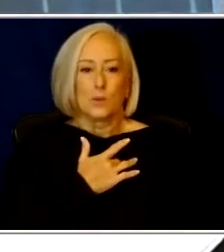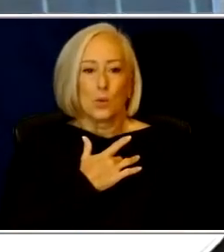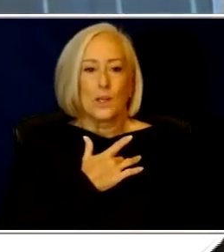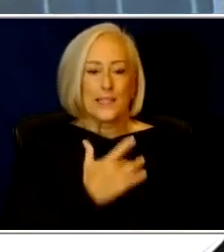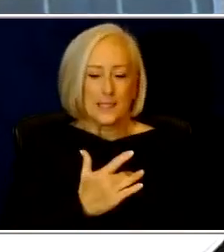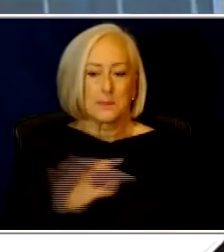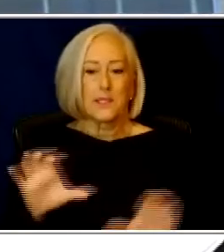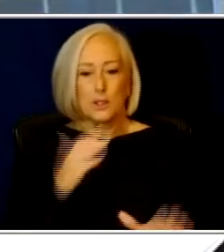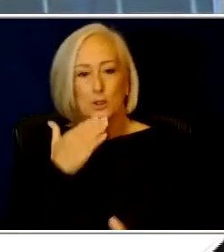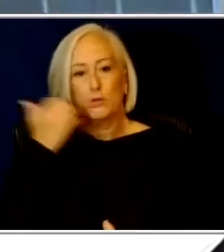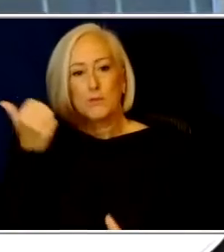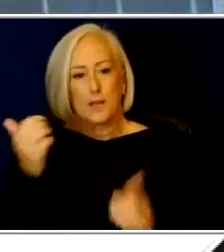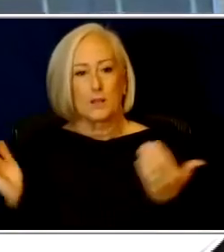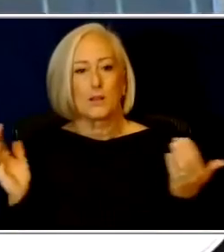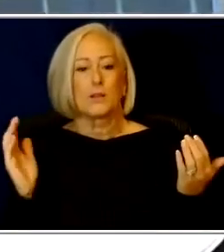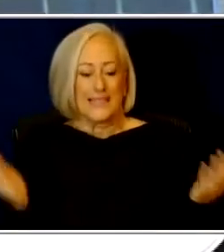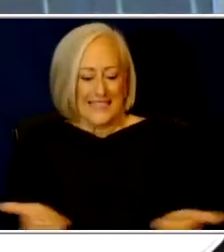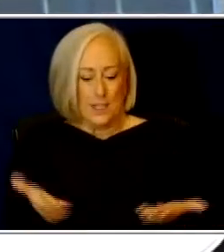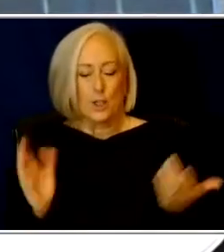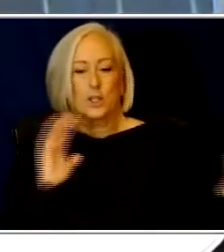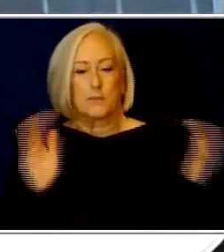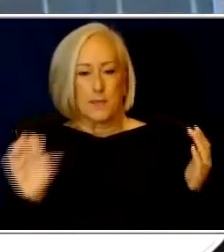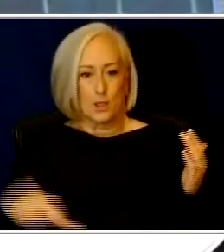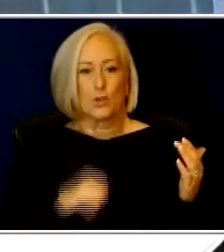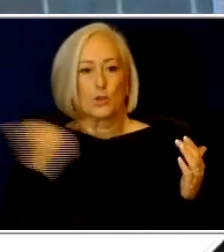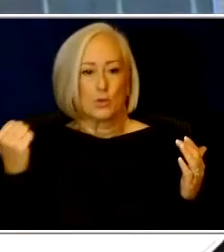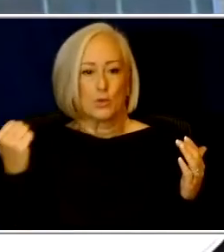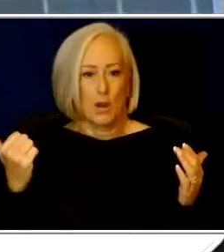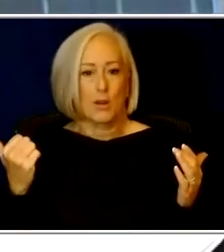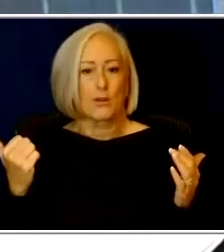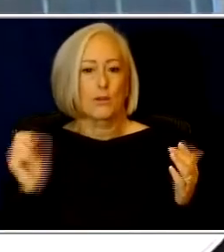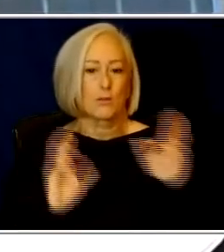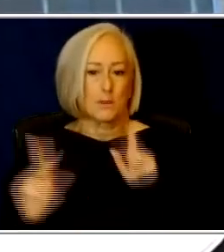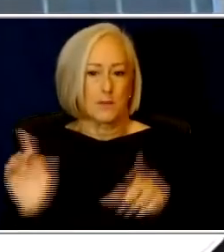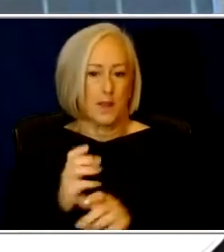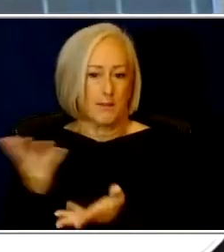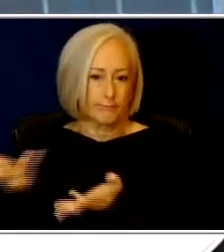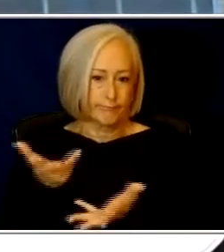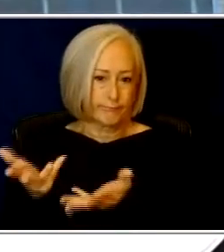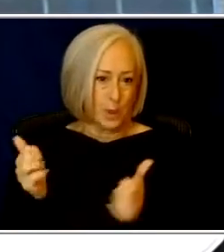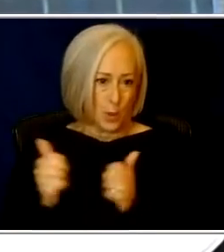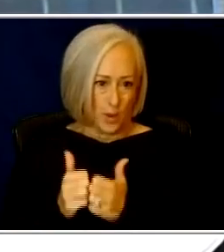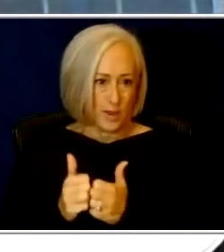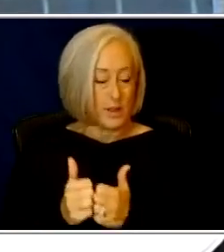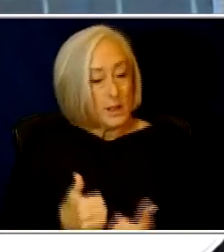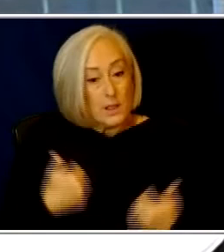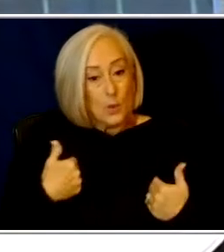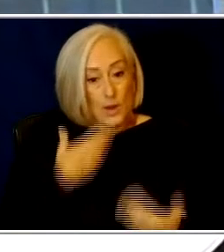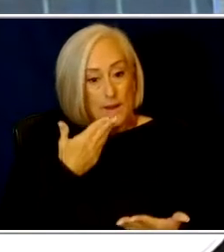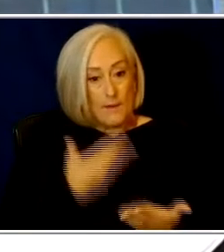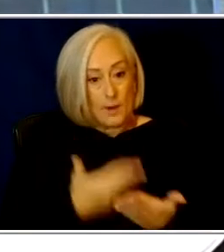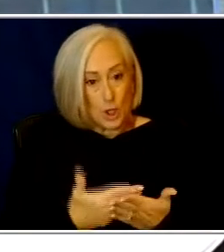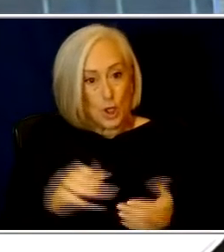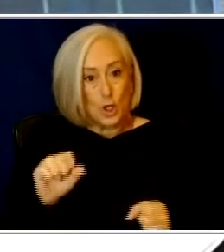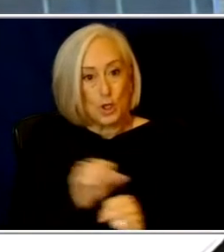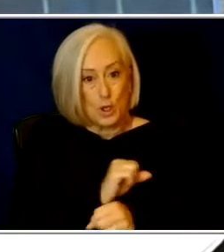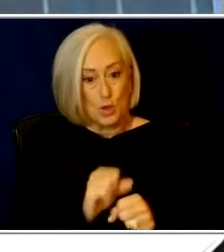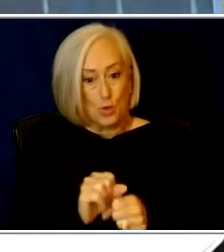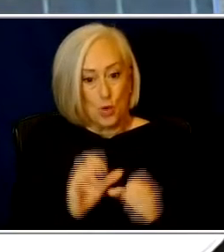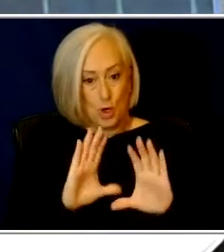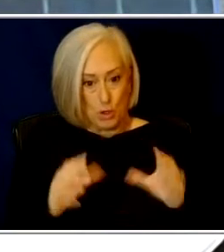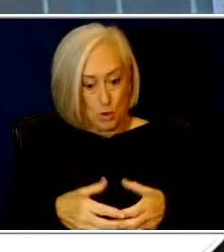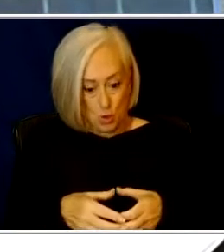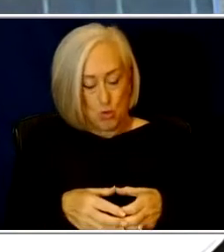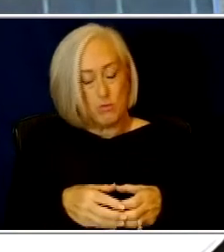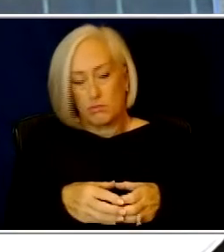that I talk to. We've been fortunate enough. We are blessed with a few things. We do have a pretty good workforce. We also live in an area that has